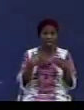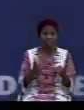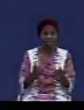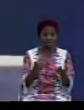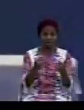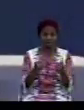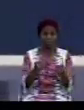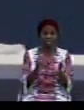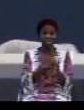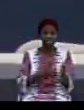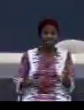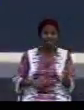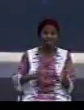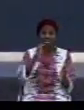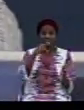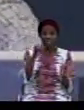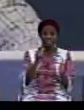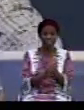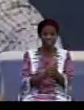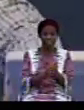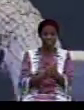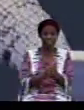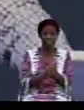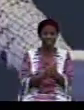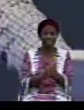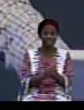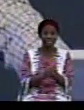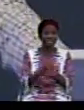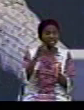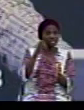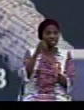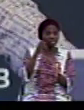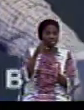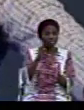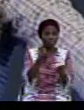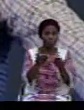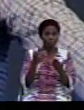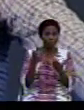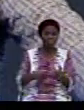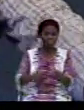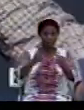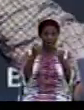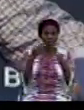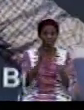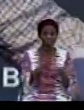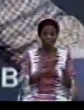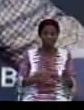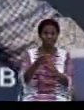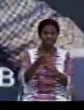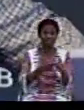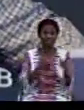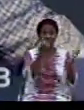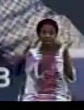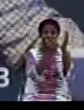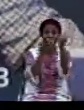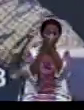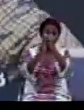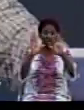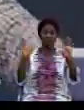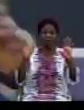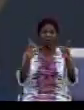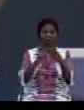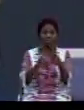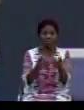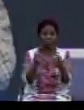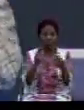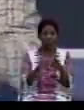saying, you want the power of Christ from Calvary to get to you now and to turn